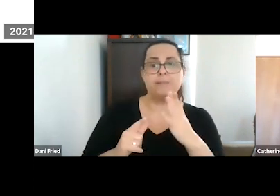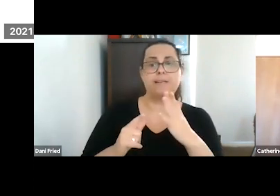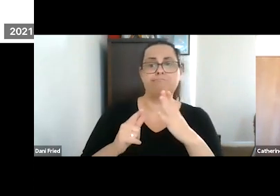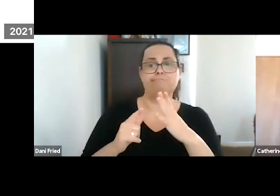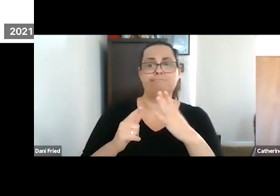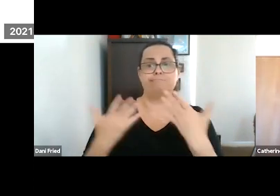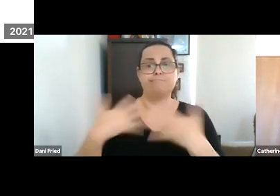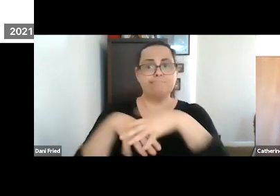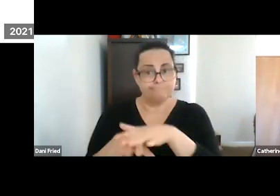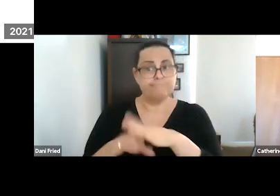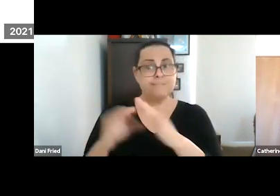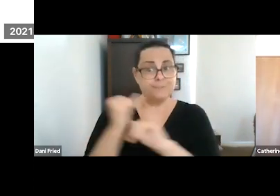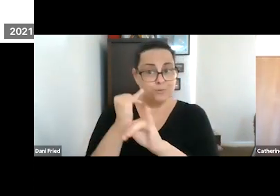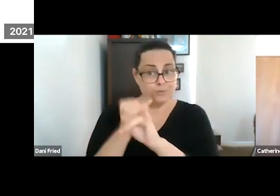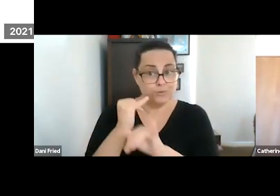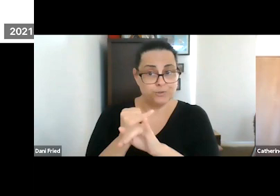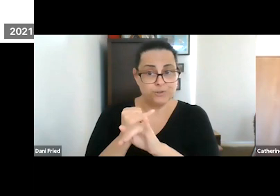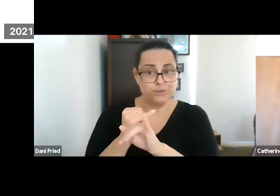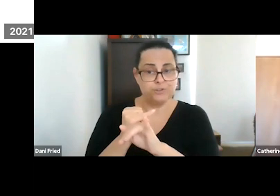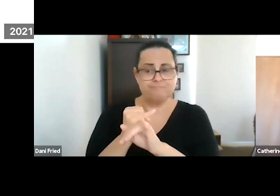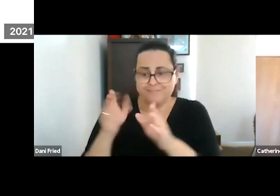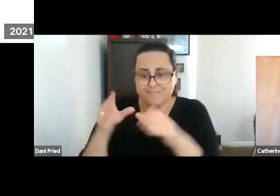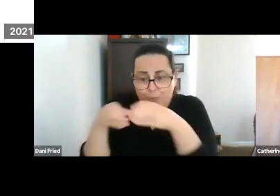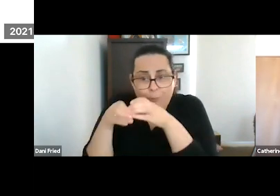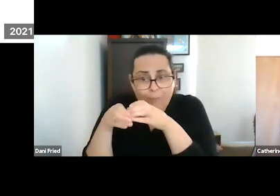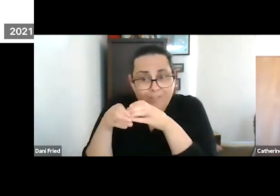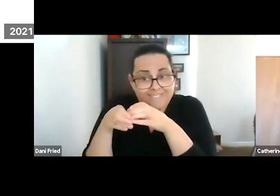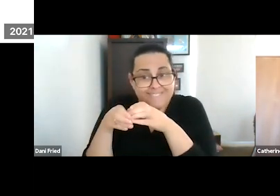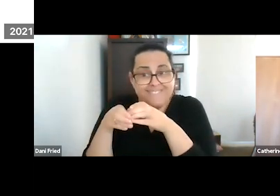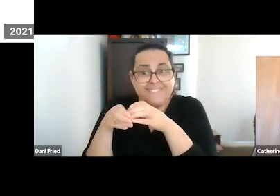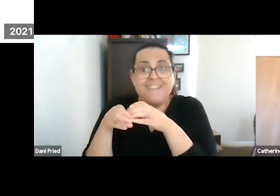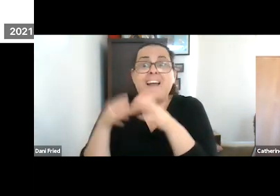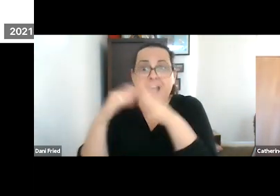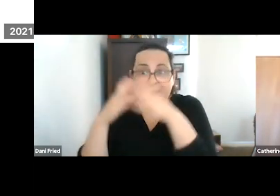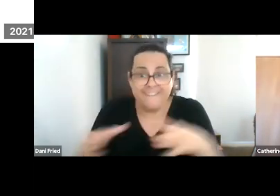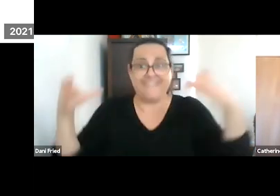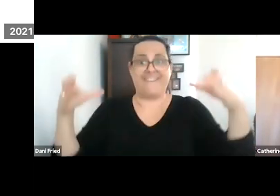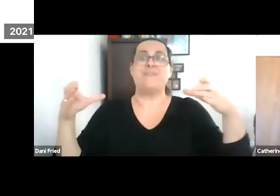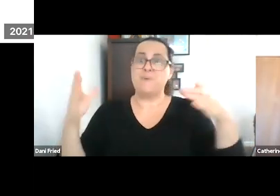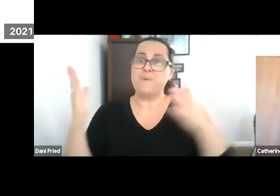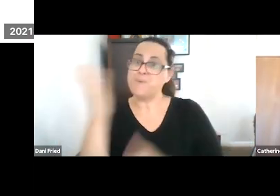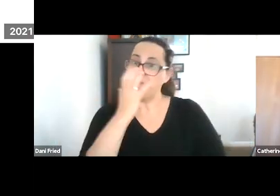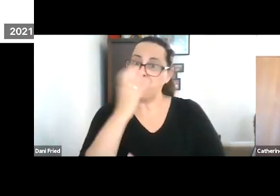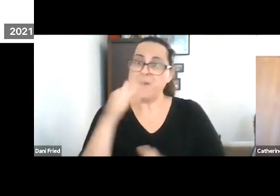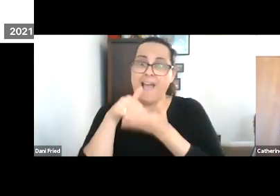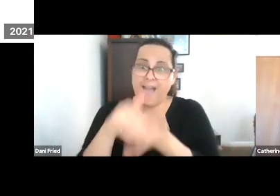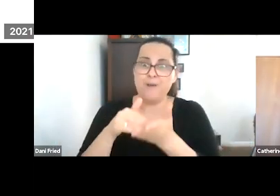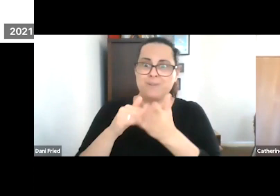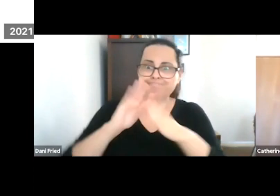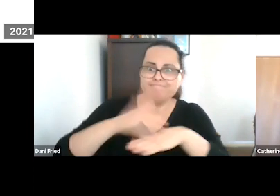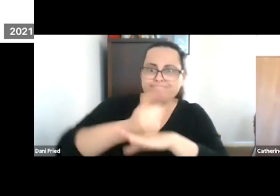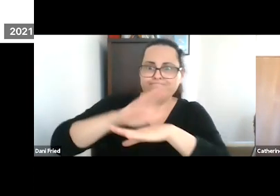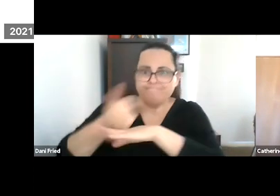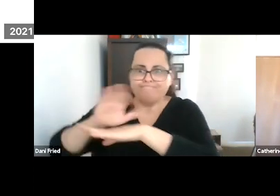Institute small grant, you know, seeding grant, since then it's really helped us put a foot in the field to be